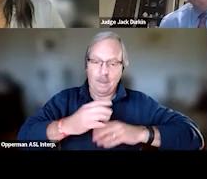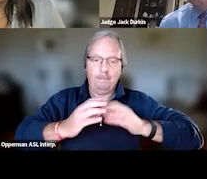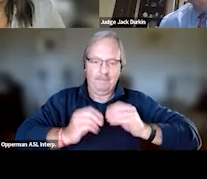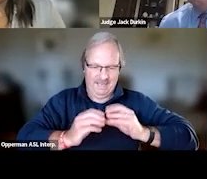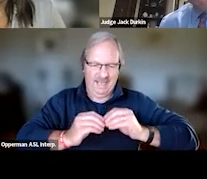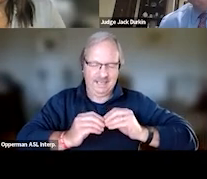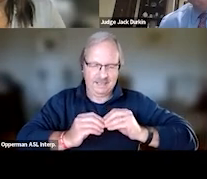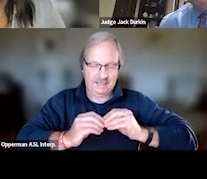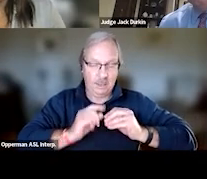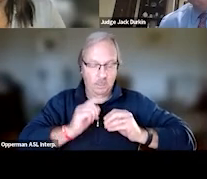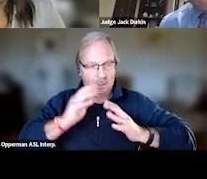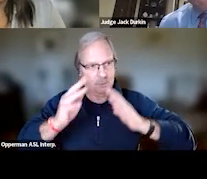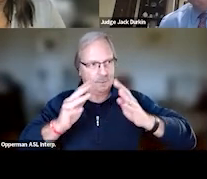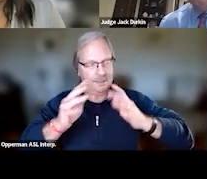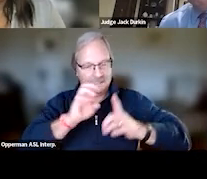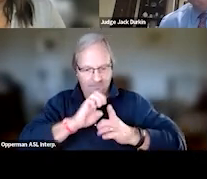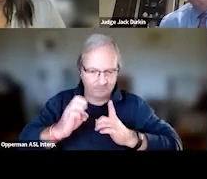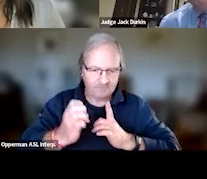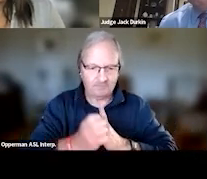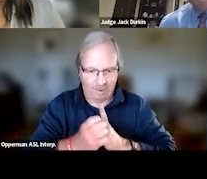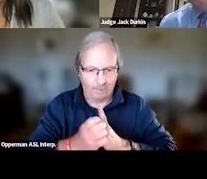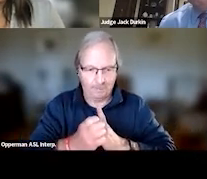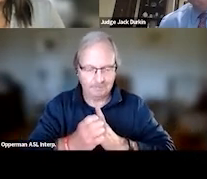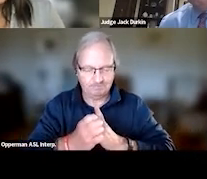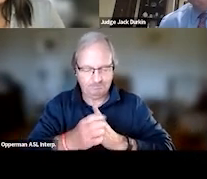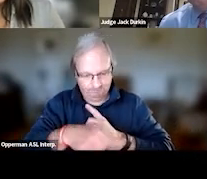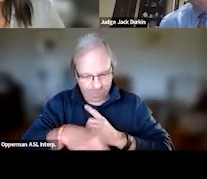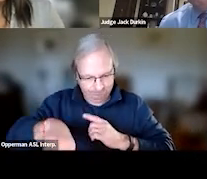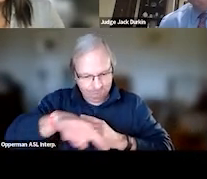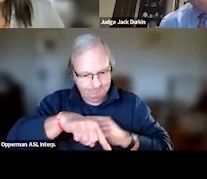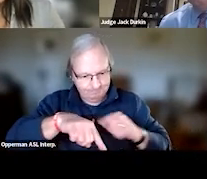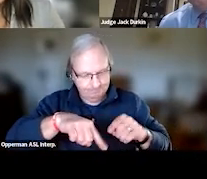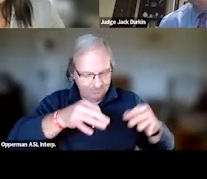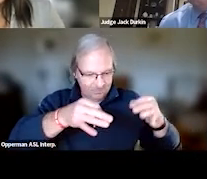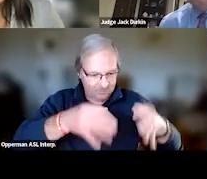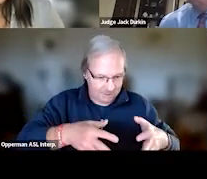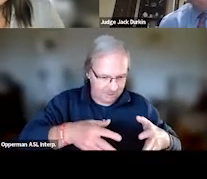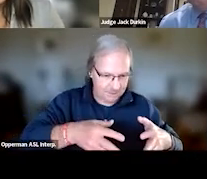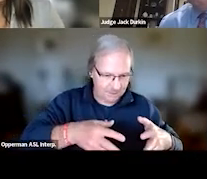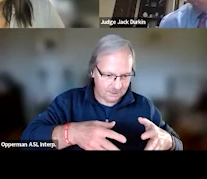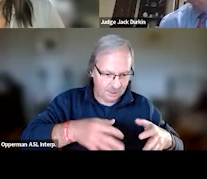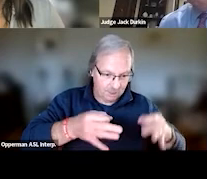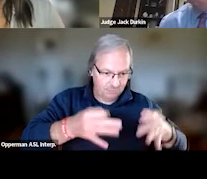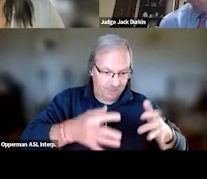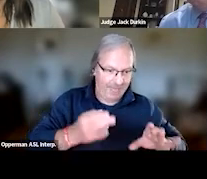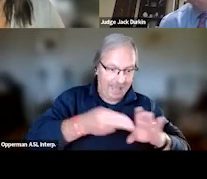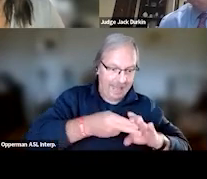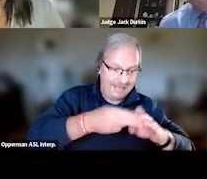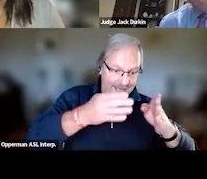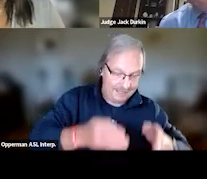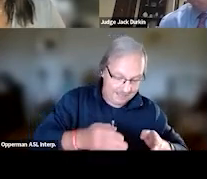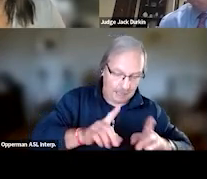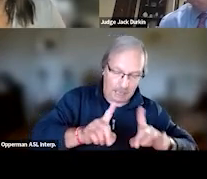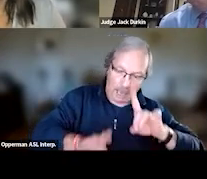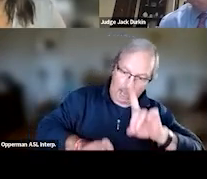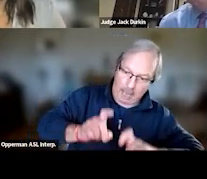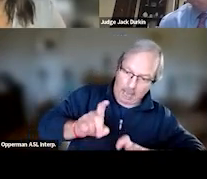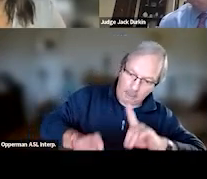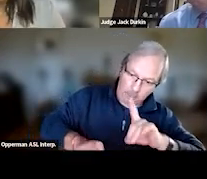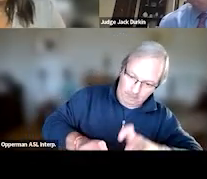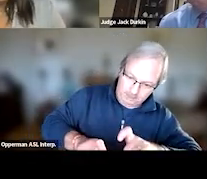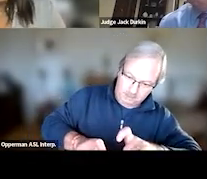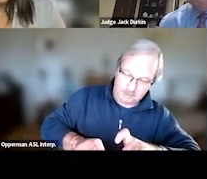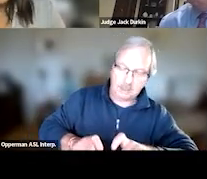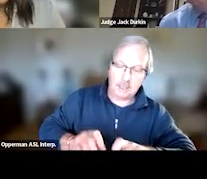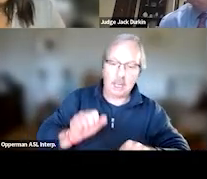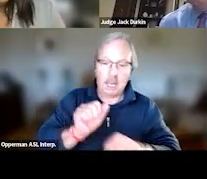does create an environment where, you know, judges, judicial attendees can ask questions and we can work head